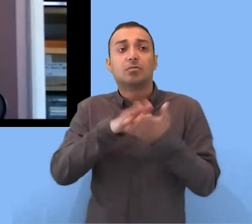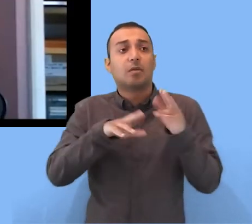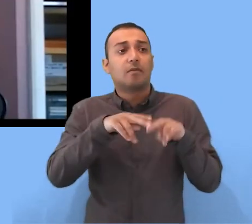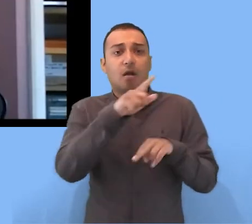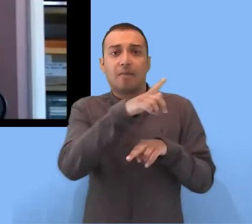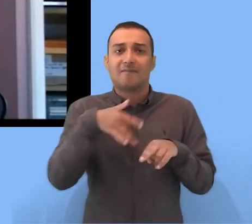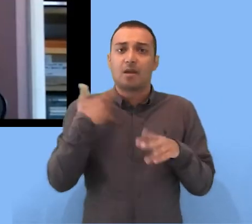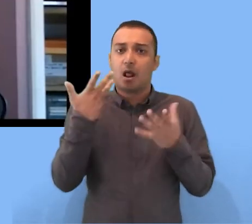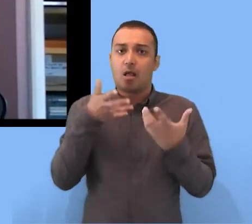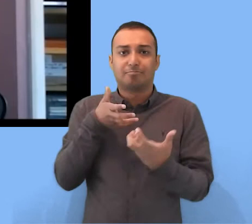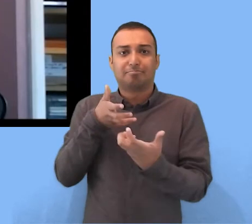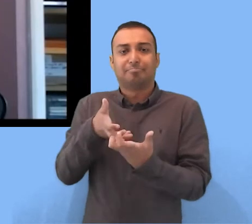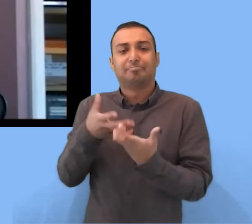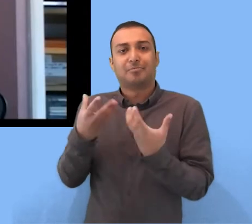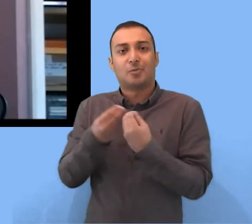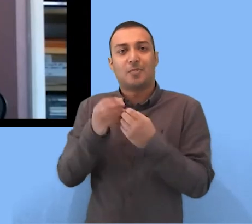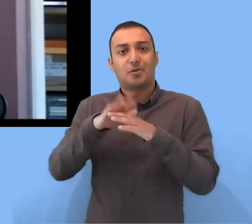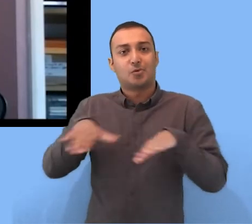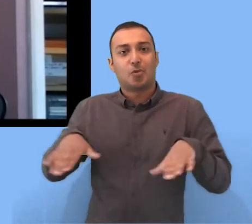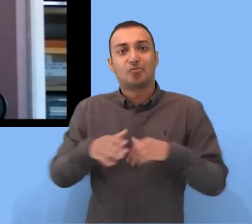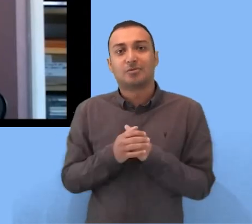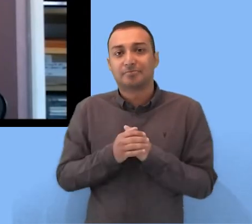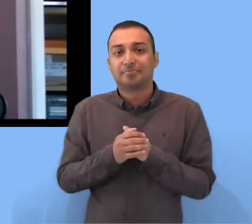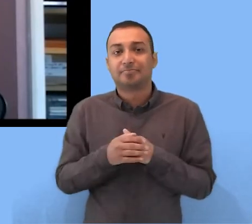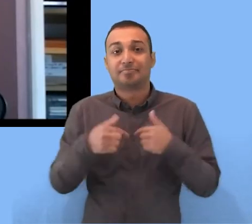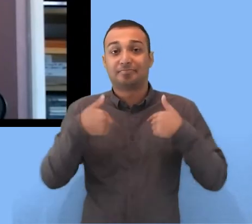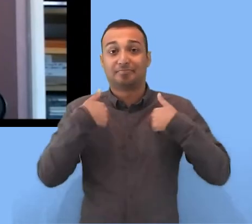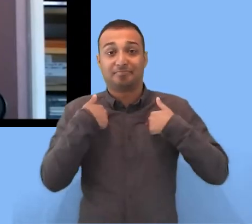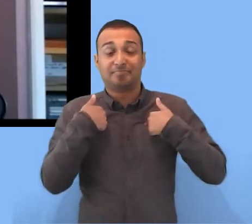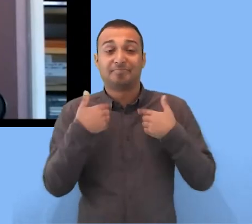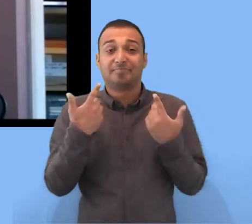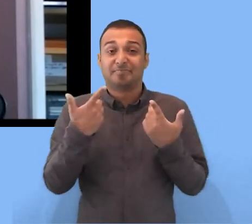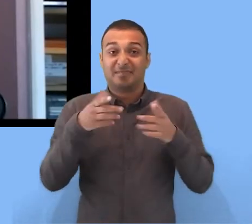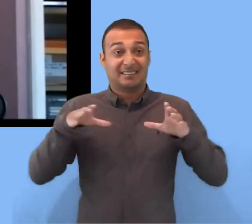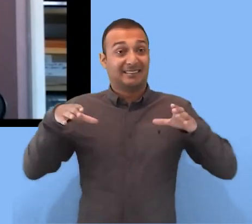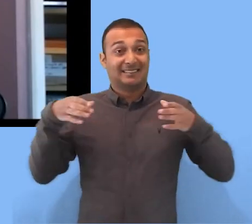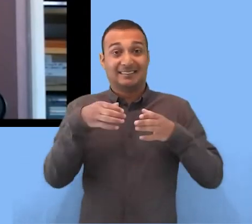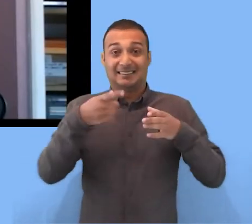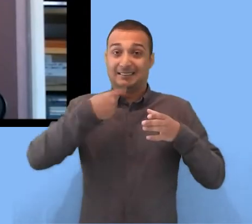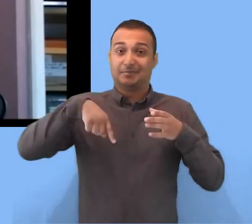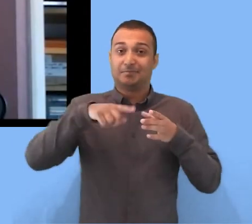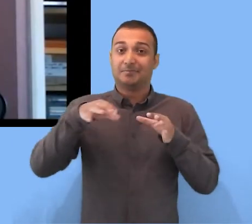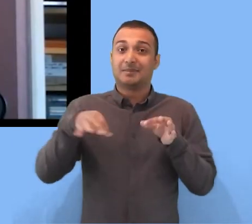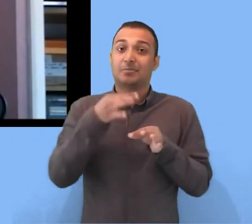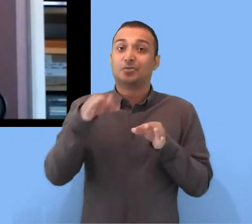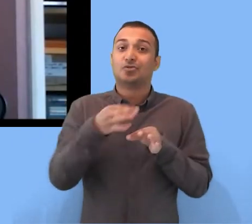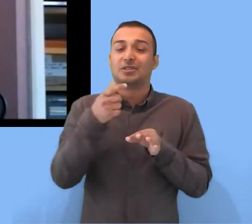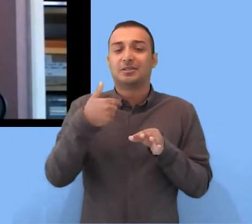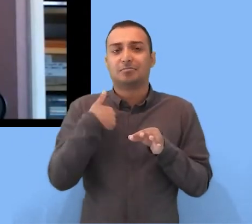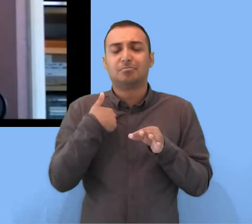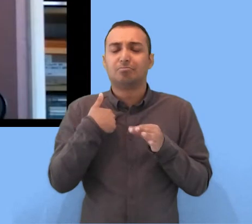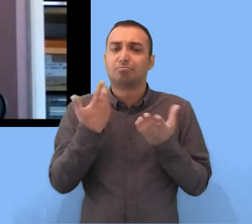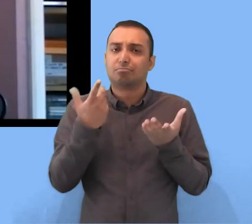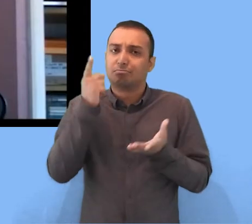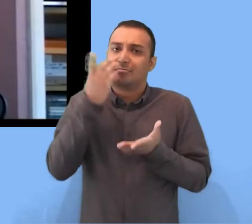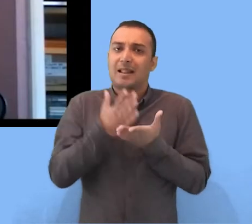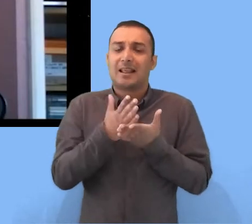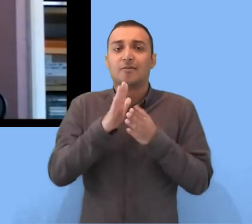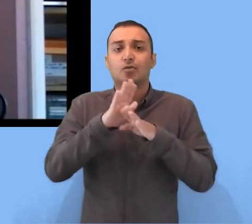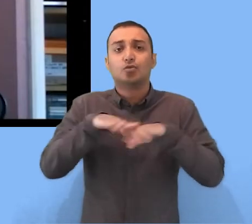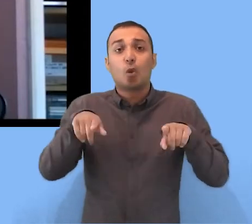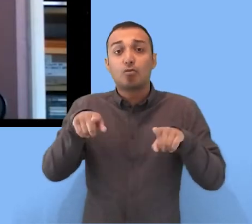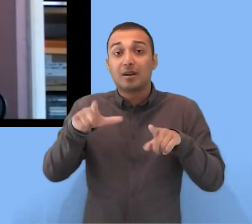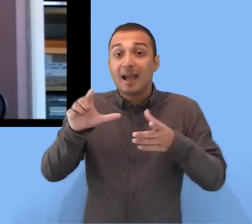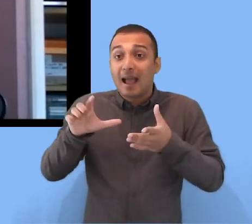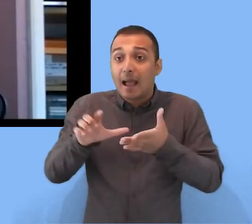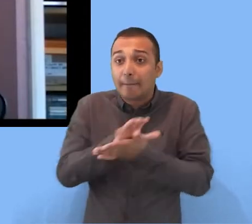of their child's development. The whole team here at the FSF and Tapestry wholeheartedly believe that children are happier and do